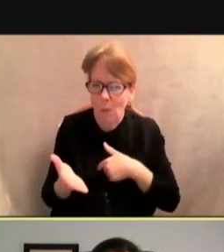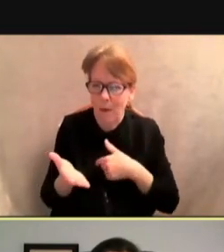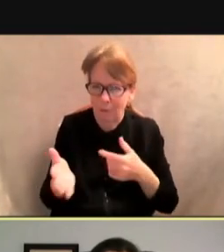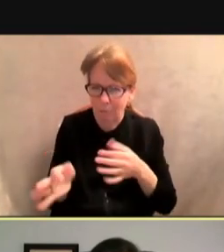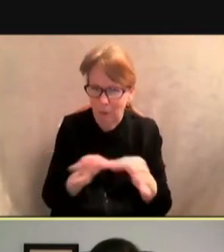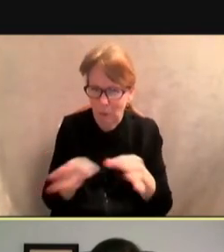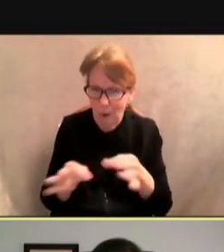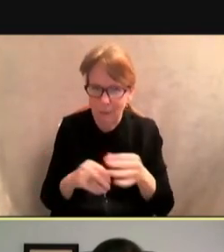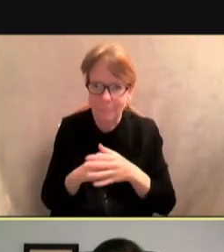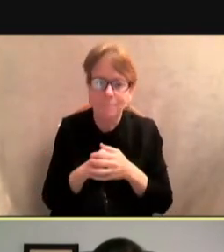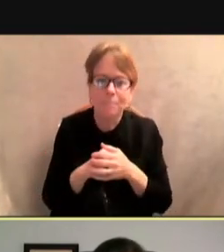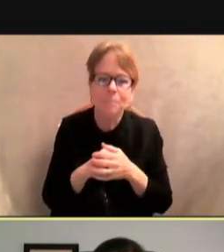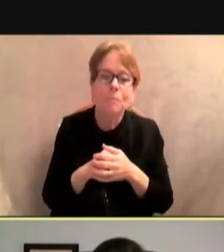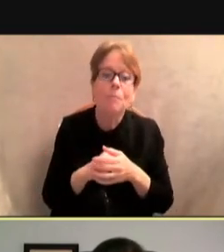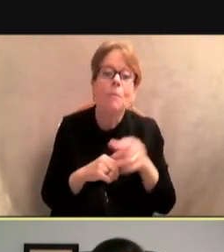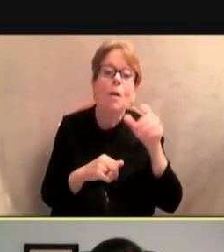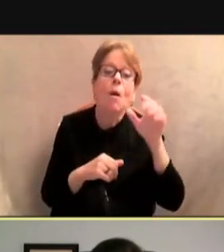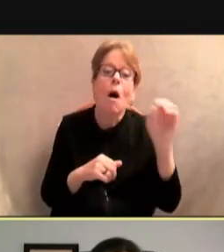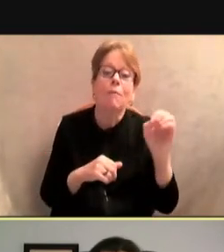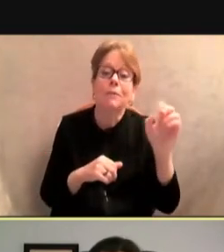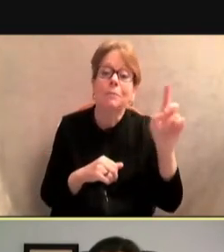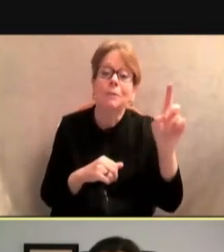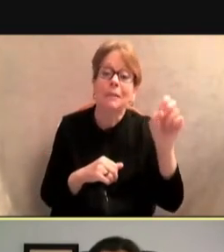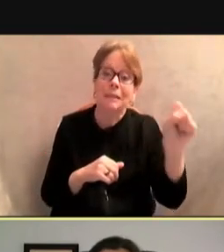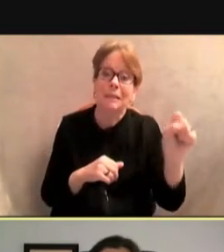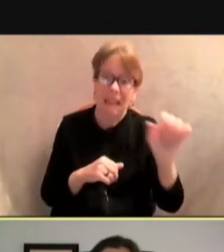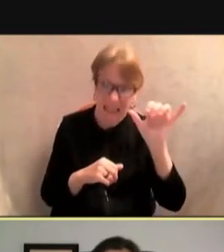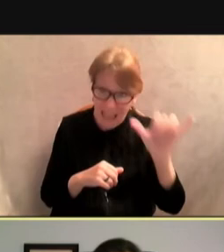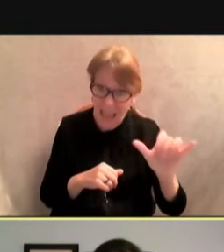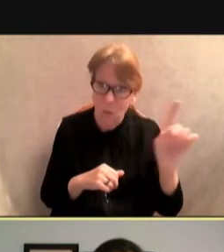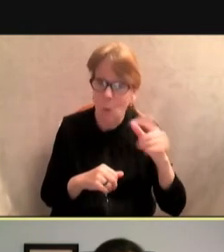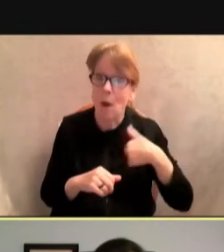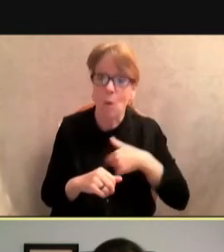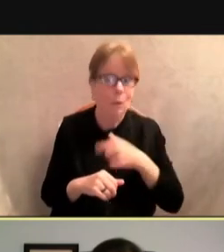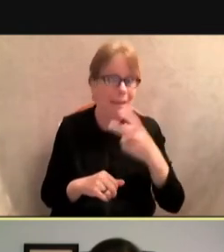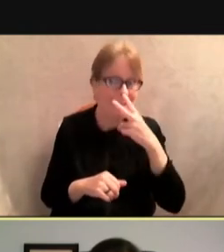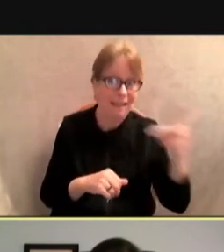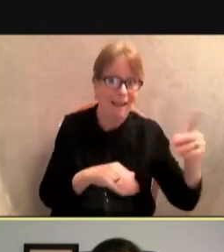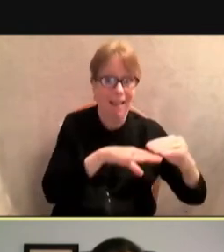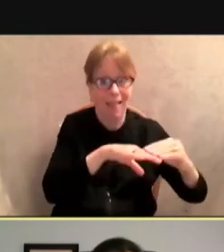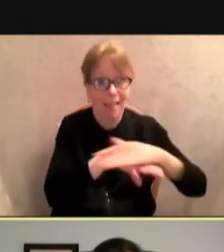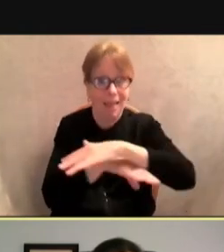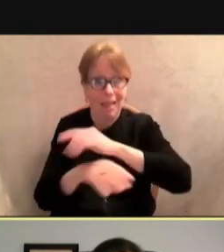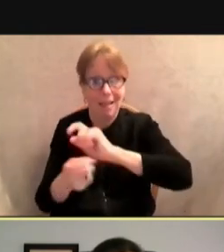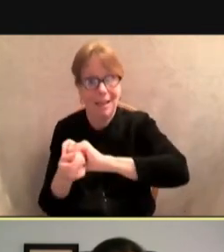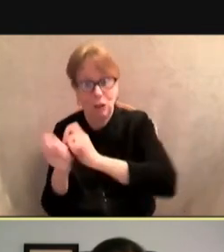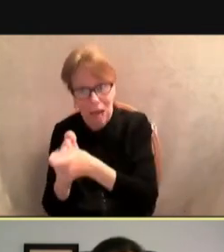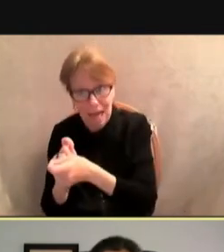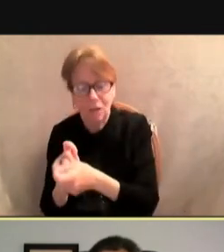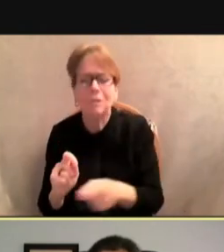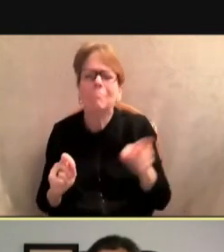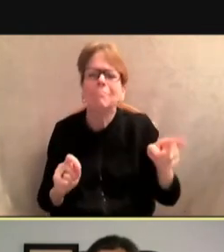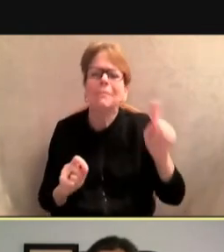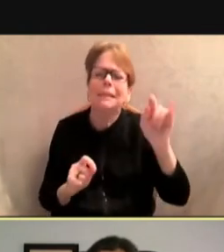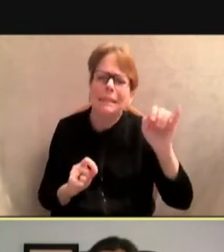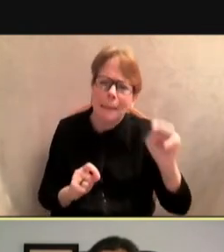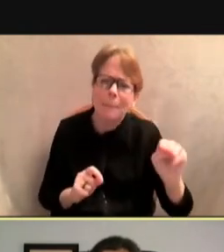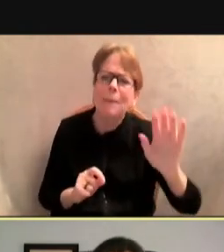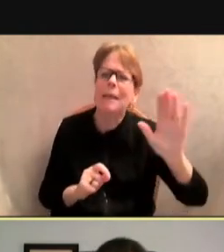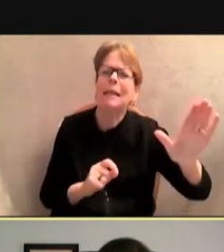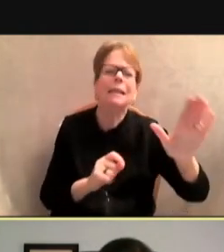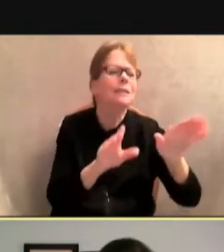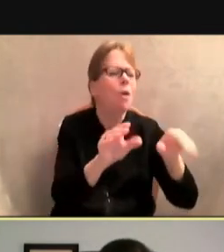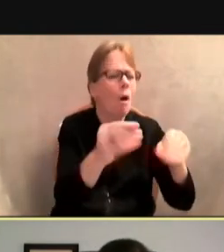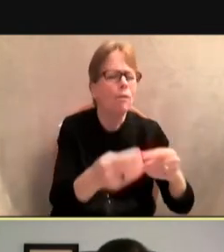Office of Disability Services today as a key force for meaningful change is that Tim Rogers and his office have provided invaluable support for our